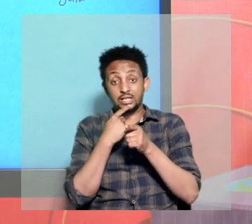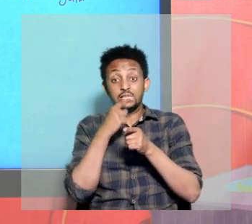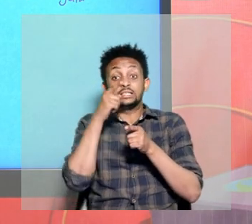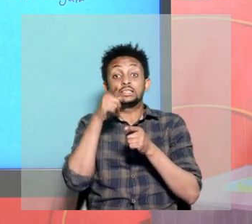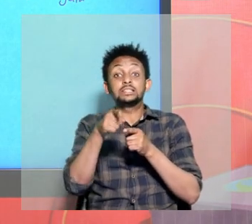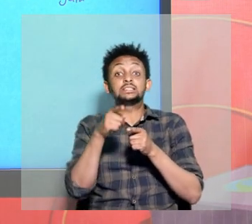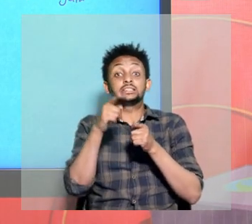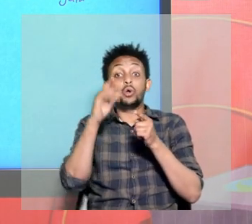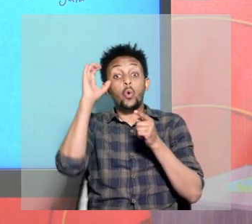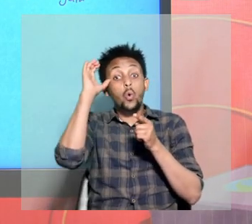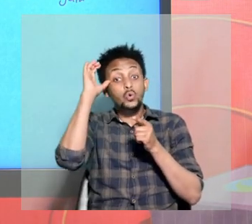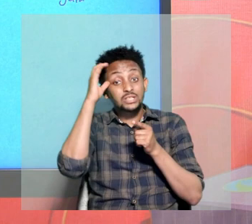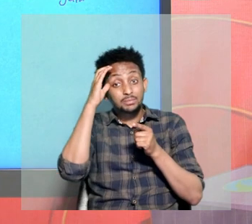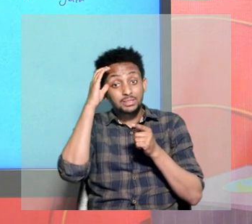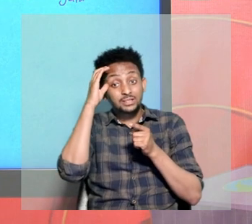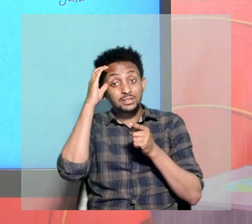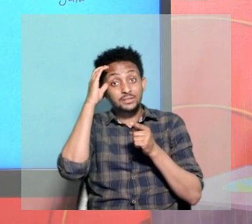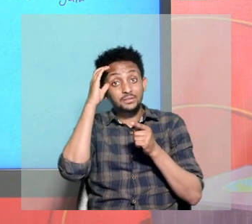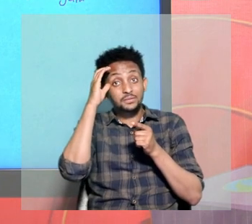this is the